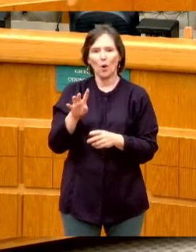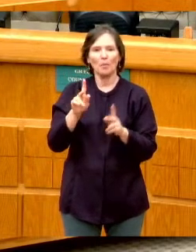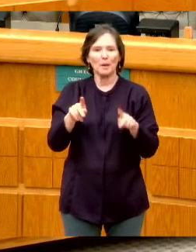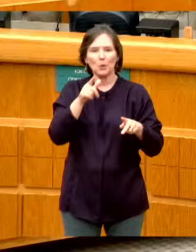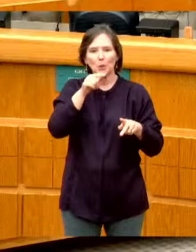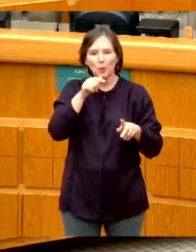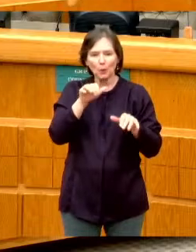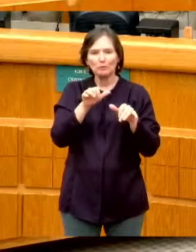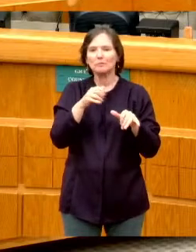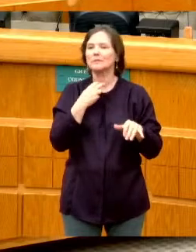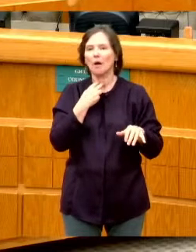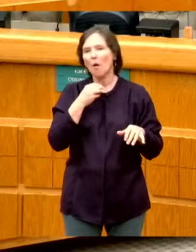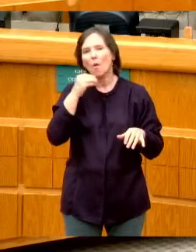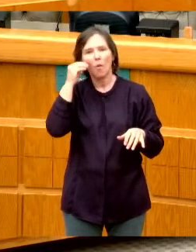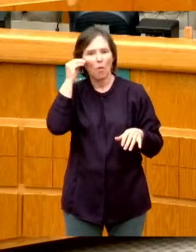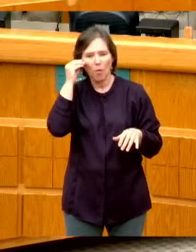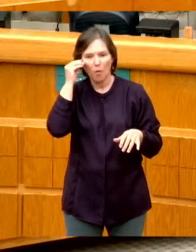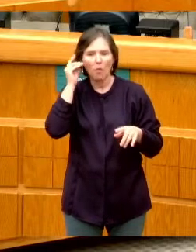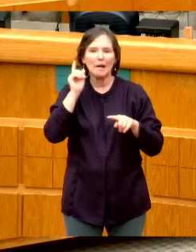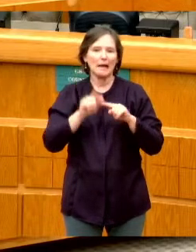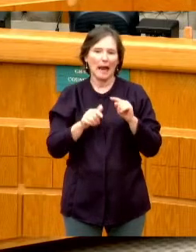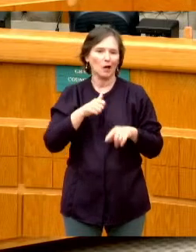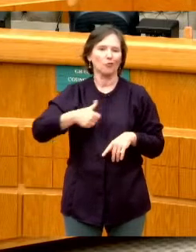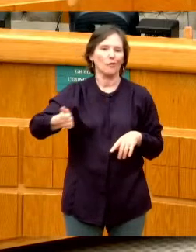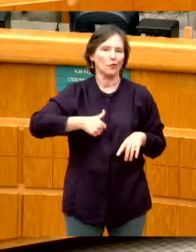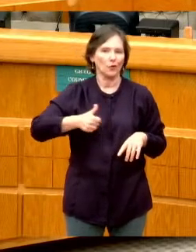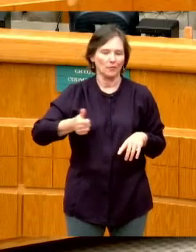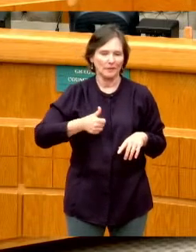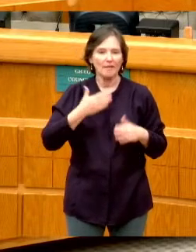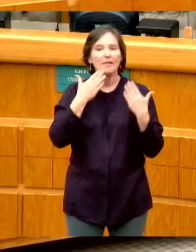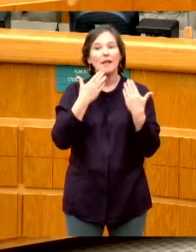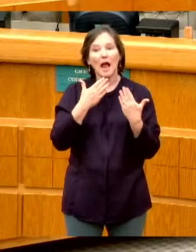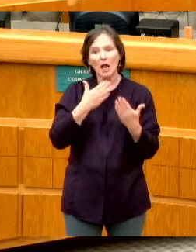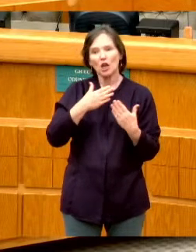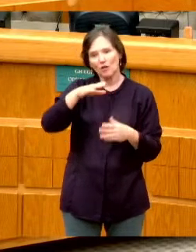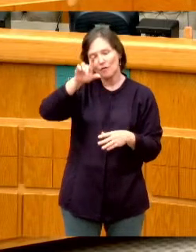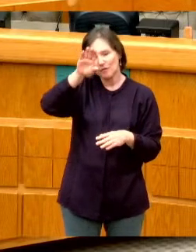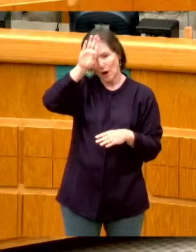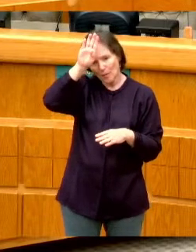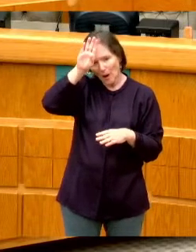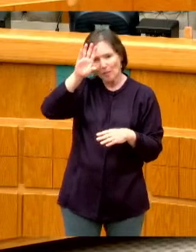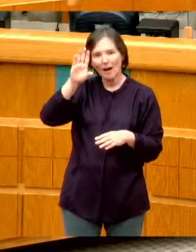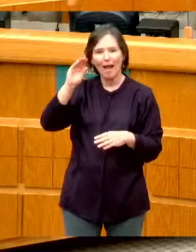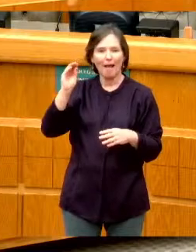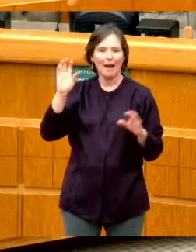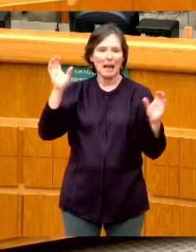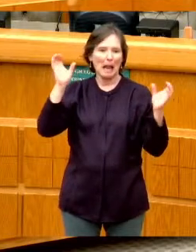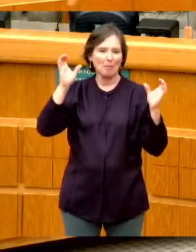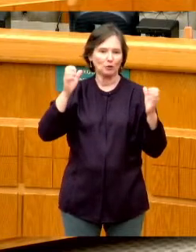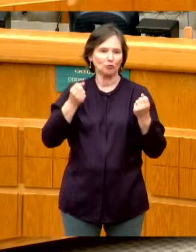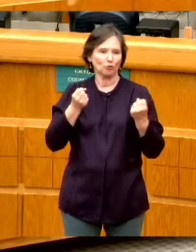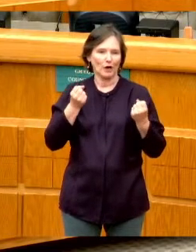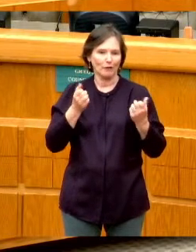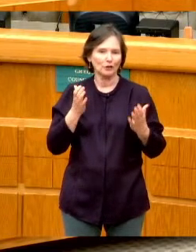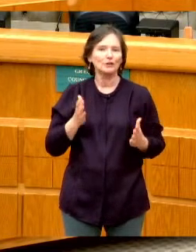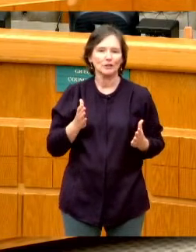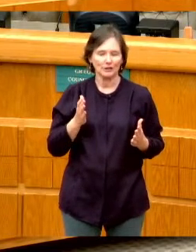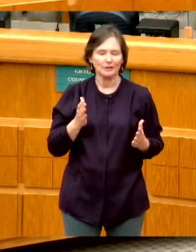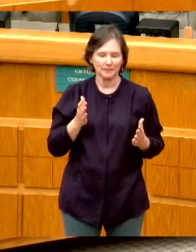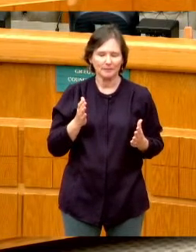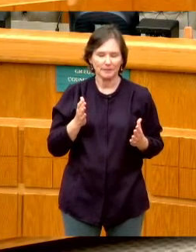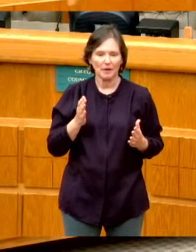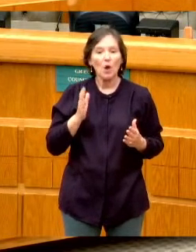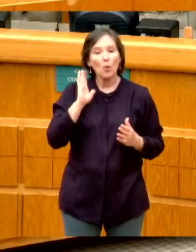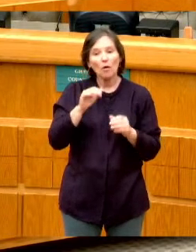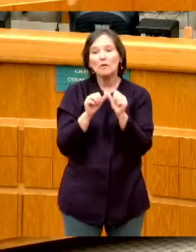that, and we thank our fire department and our EMS and firefighters. The Saving Our Seniors program will continue with second doses